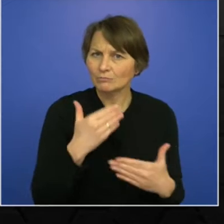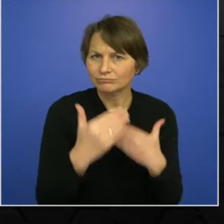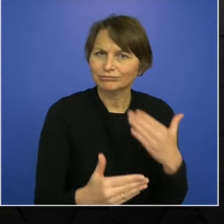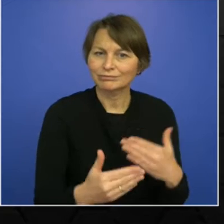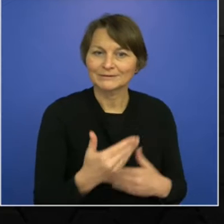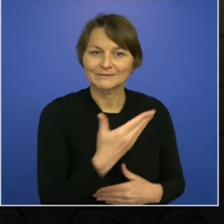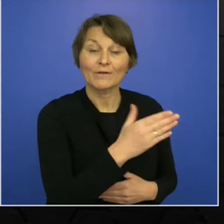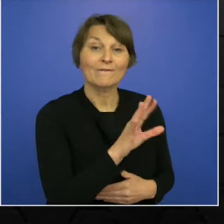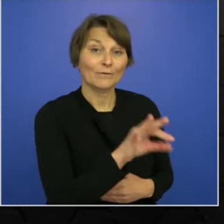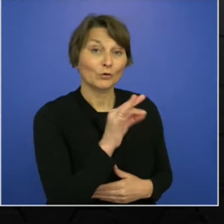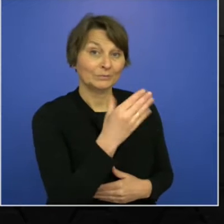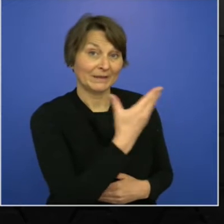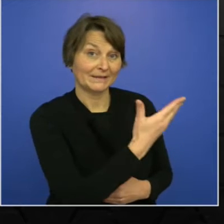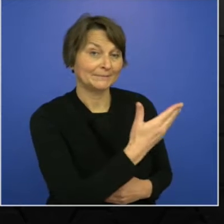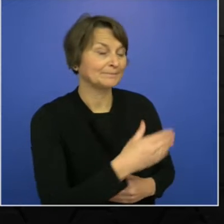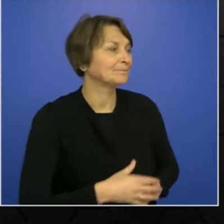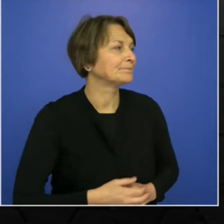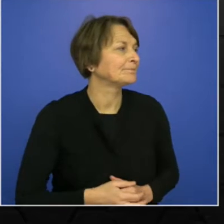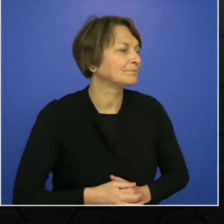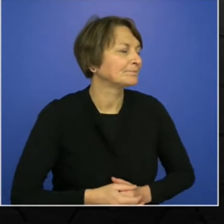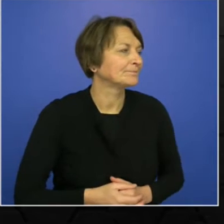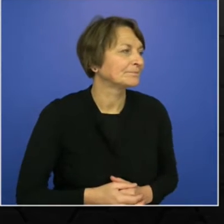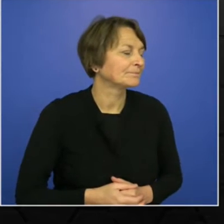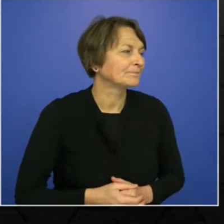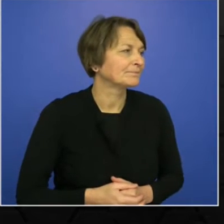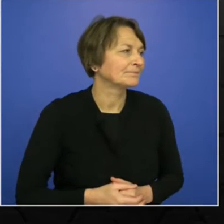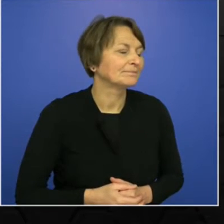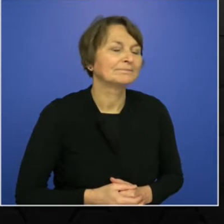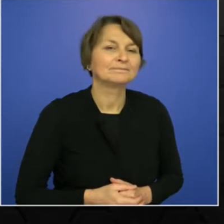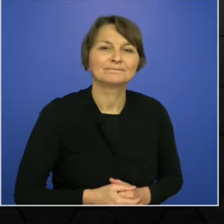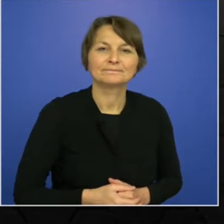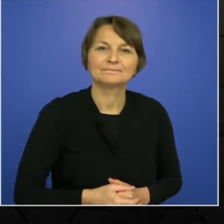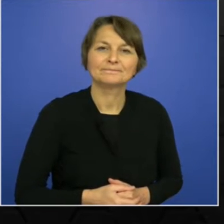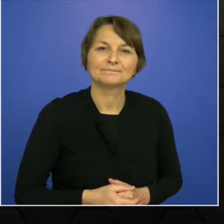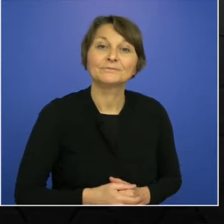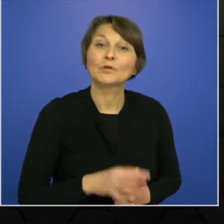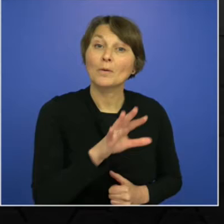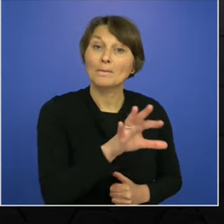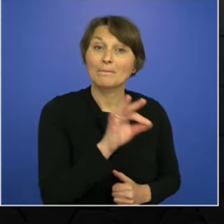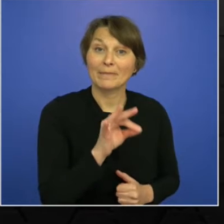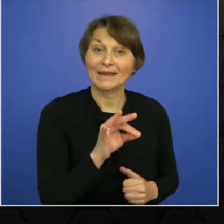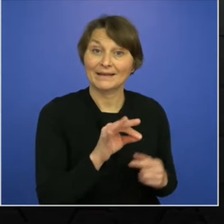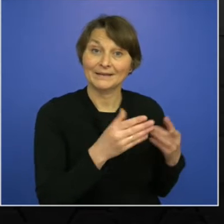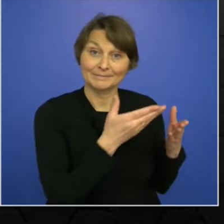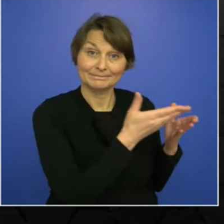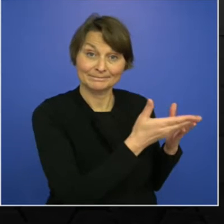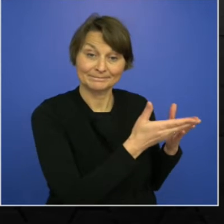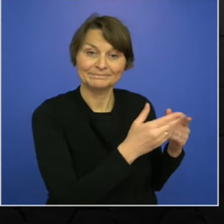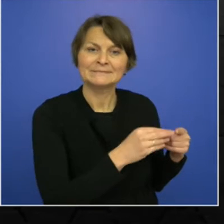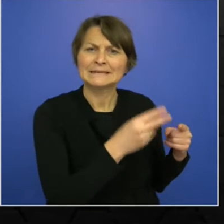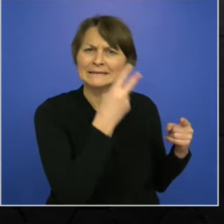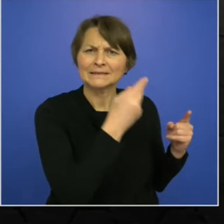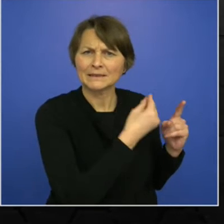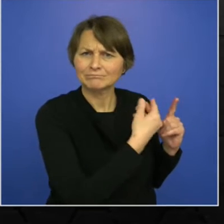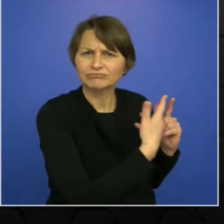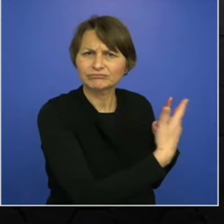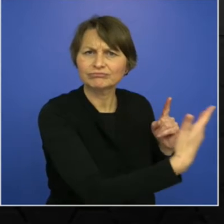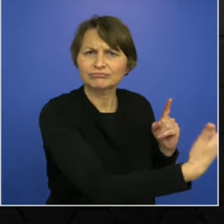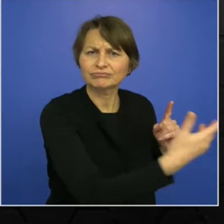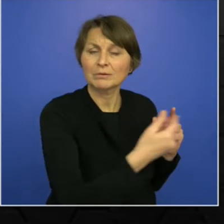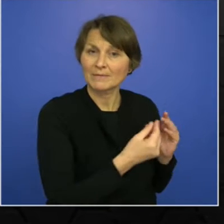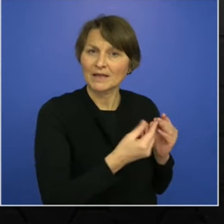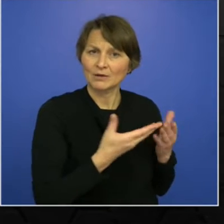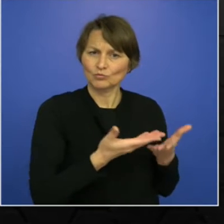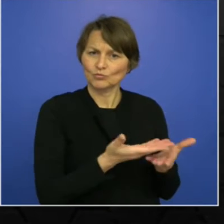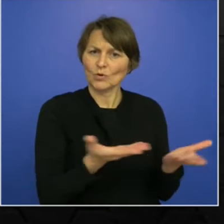HealthBot so that I can pick this service. And here I can see everything that I have ready. So